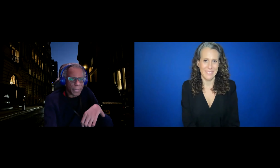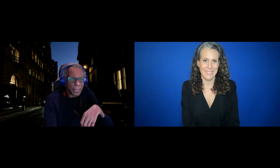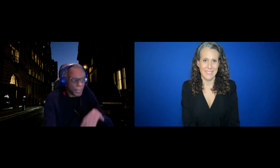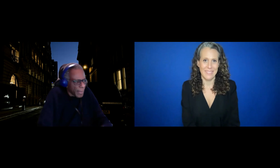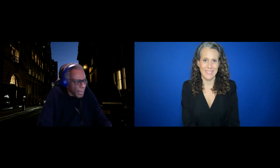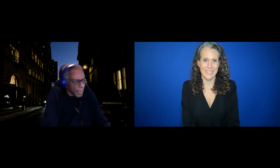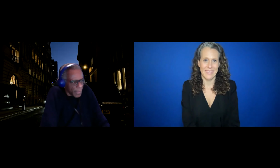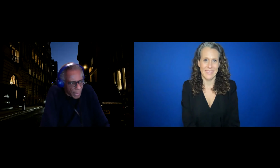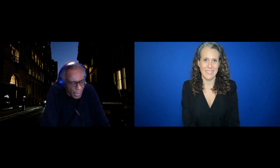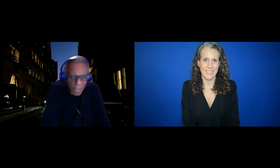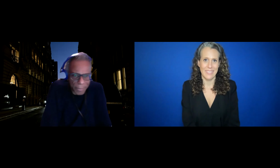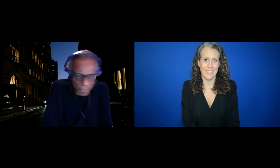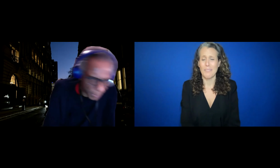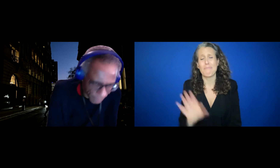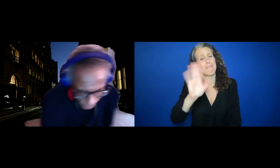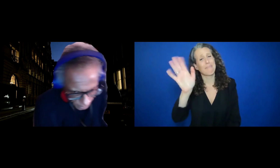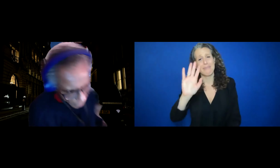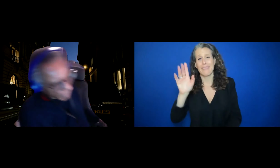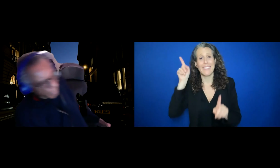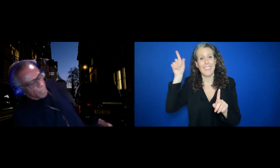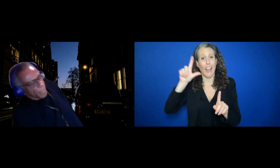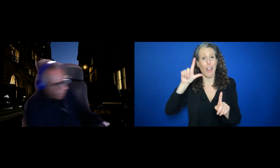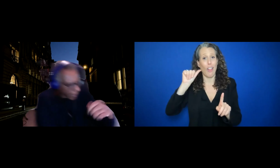That's okay. It's our fault for interrupting you.